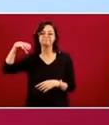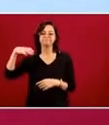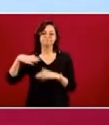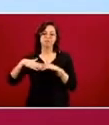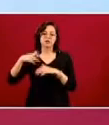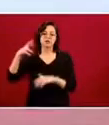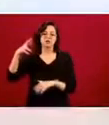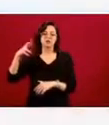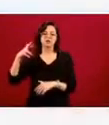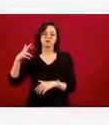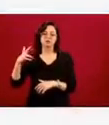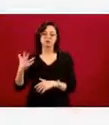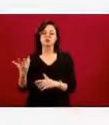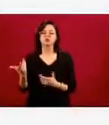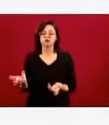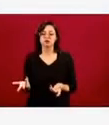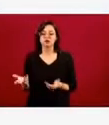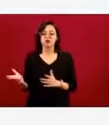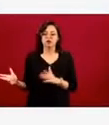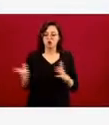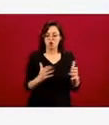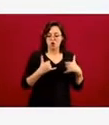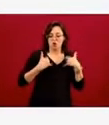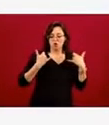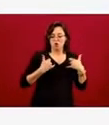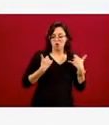relation between the age of the patient and the